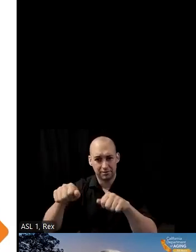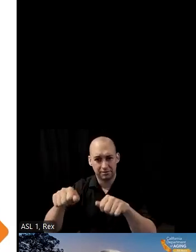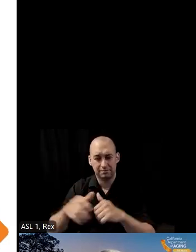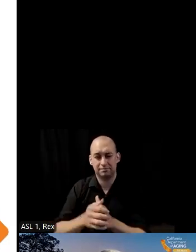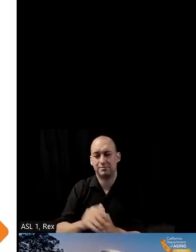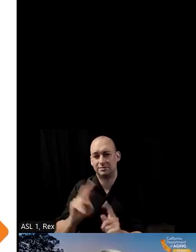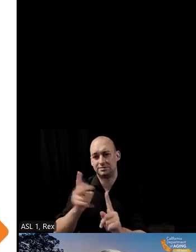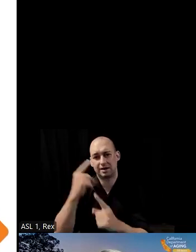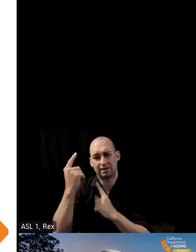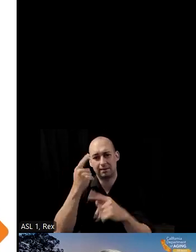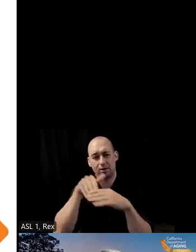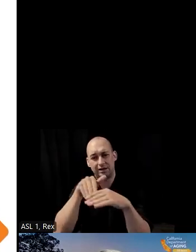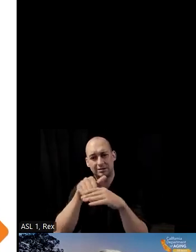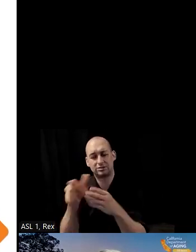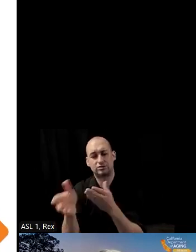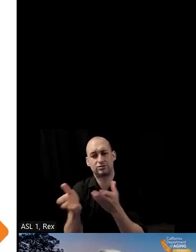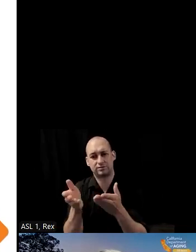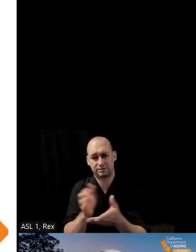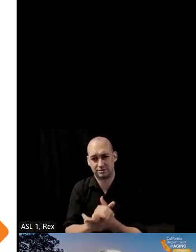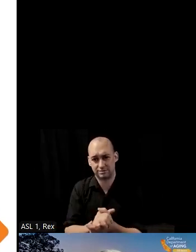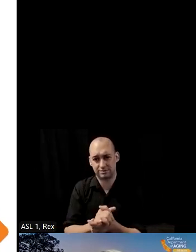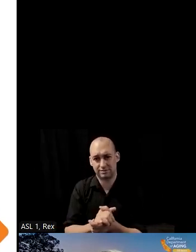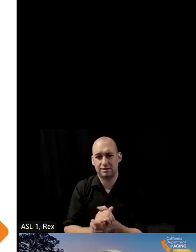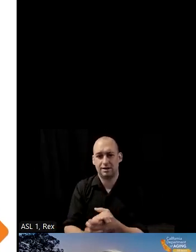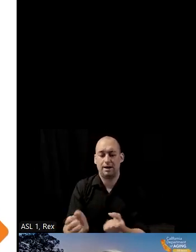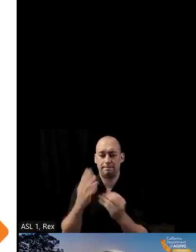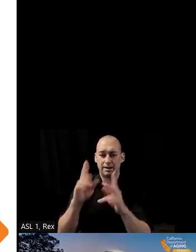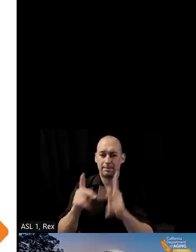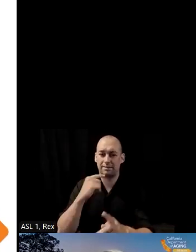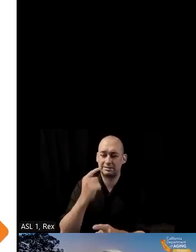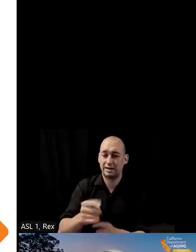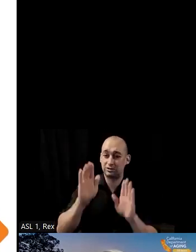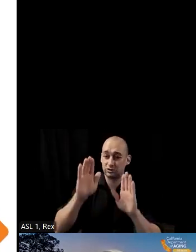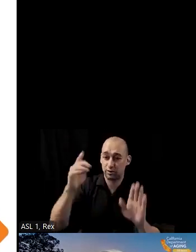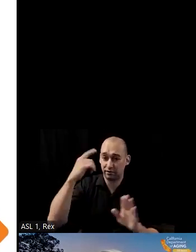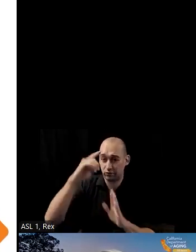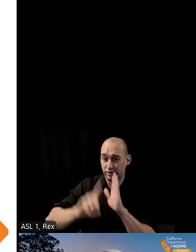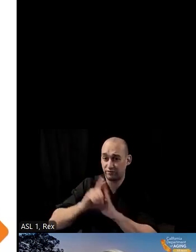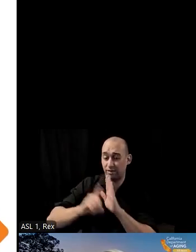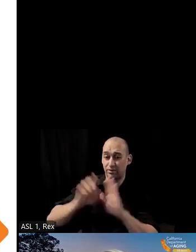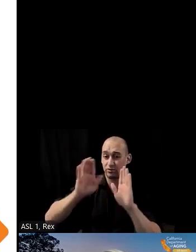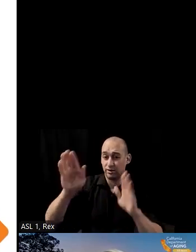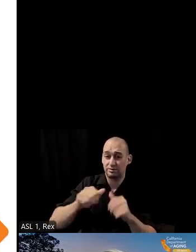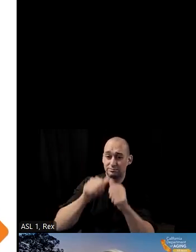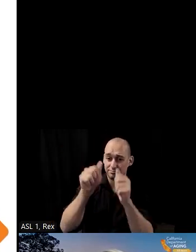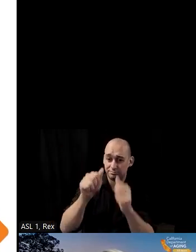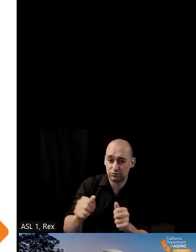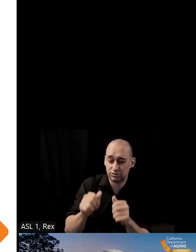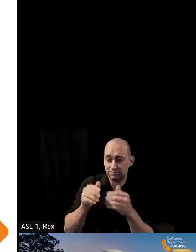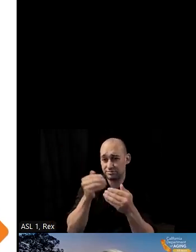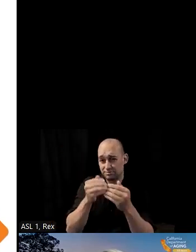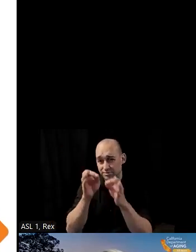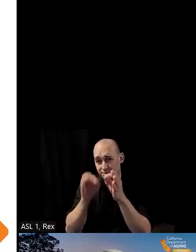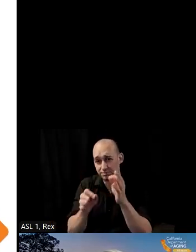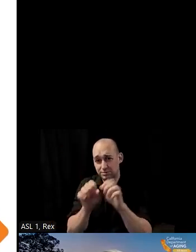about access to services. So a lot of people say, well, that's great if you're developing a wonderful streamlined information system, but